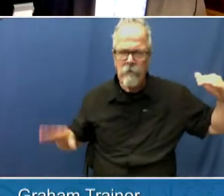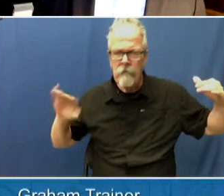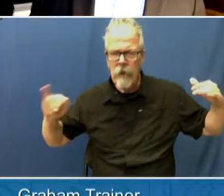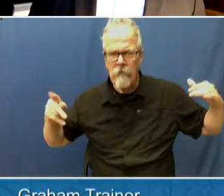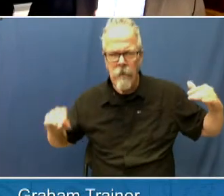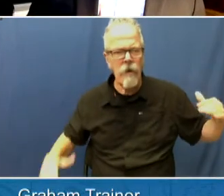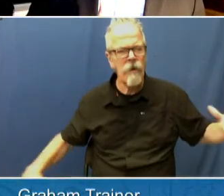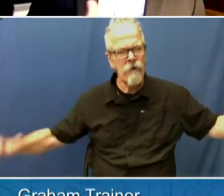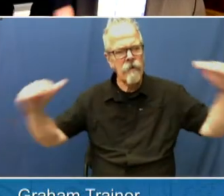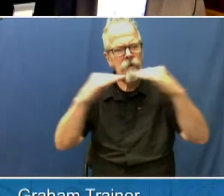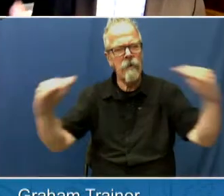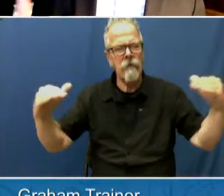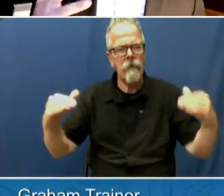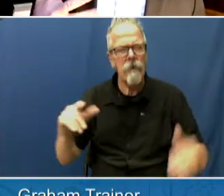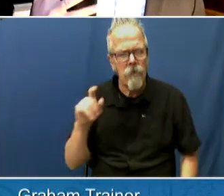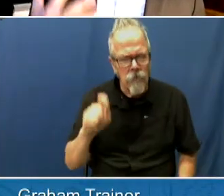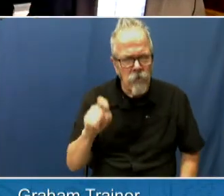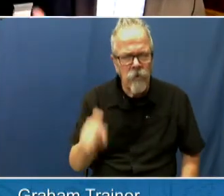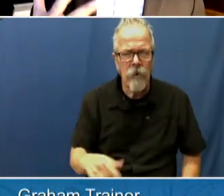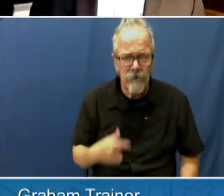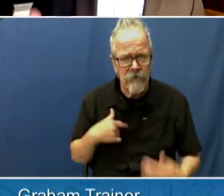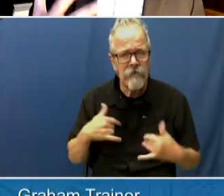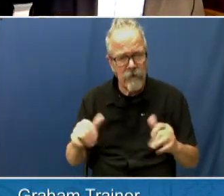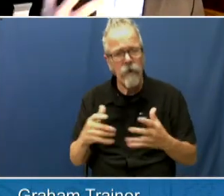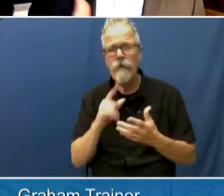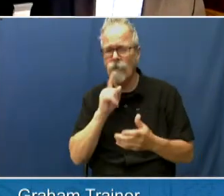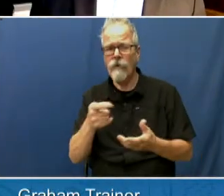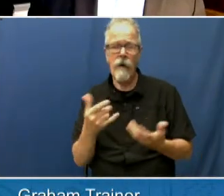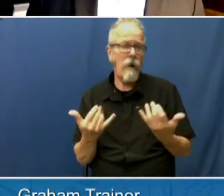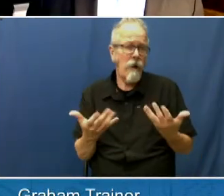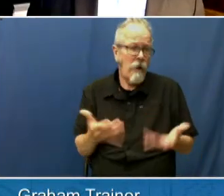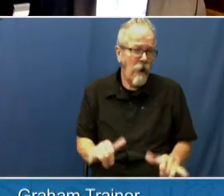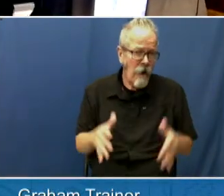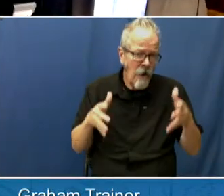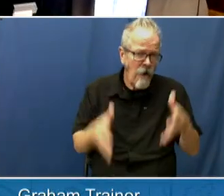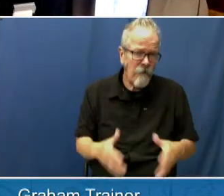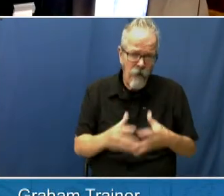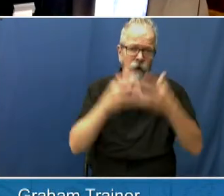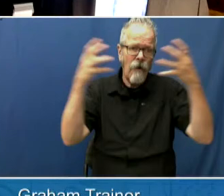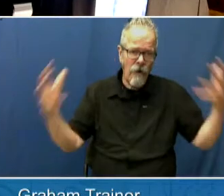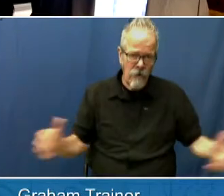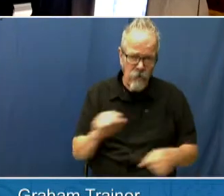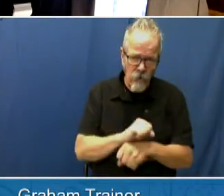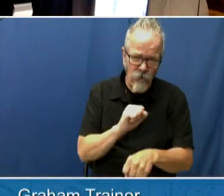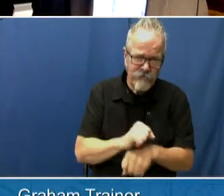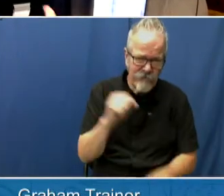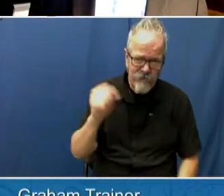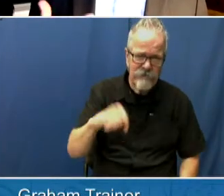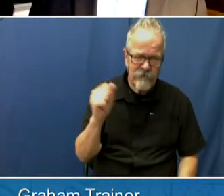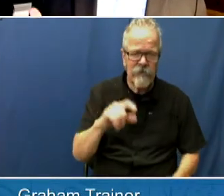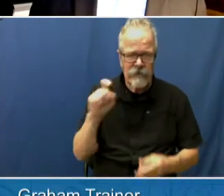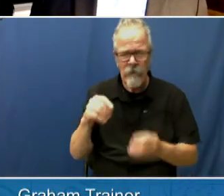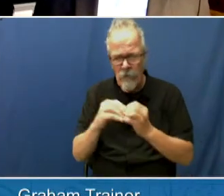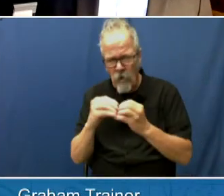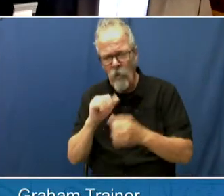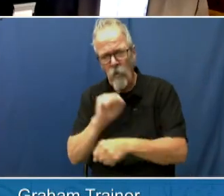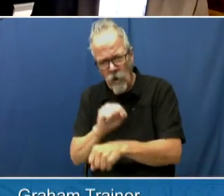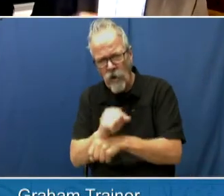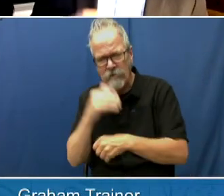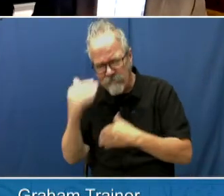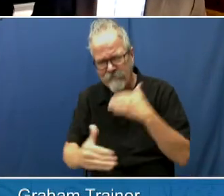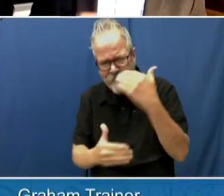work to do, of course, but the labor movement has a critical role to play in this fight. So as we renew our commitment to this work,